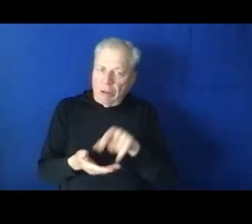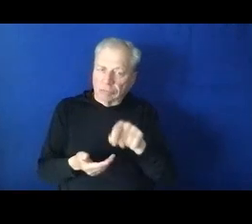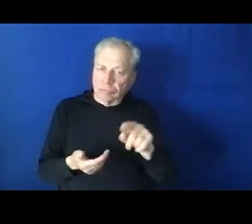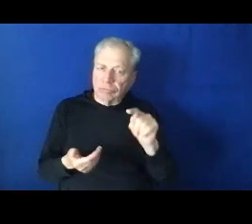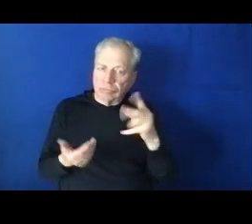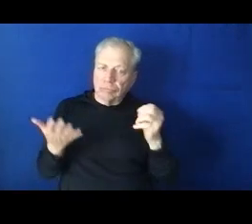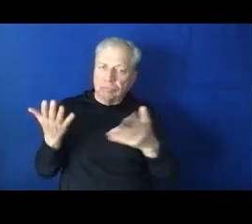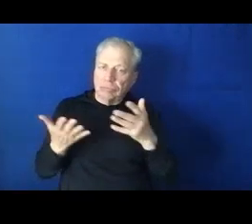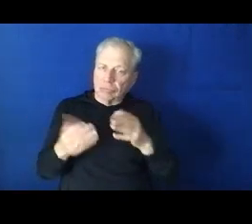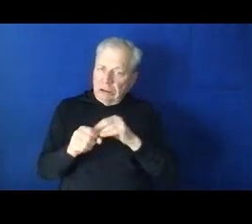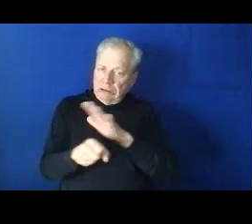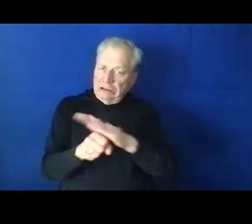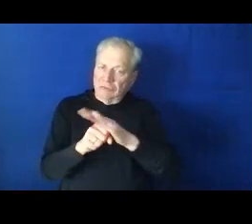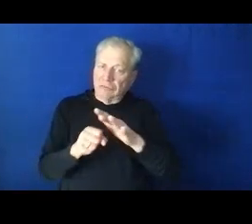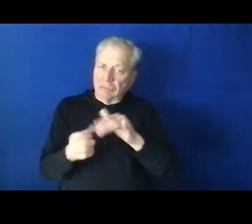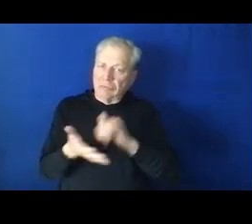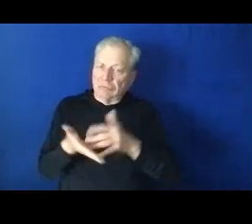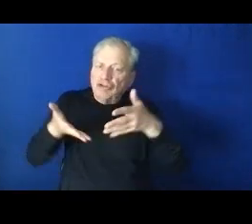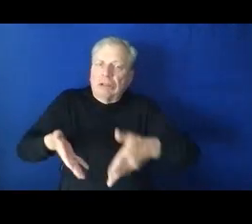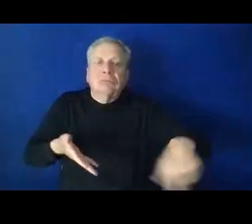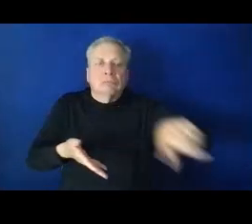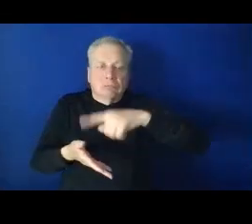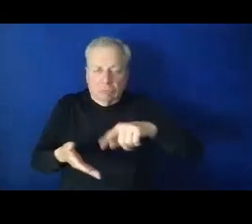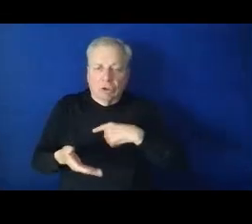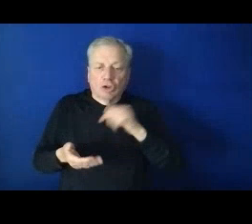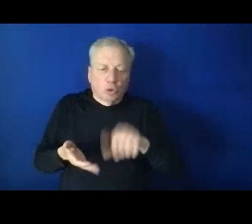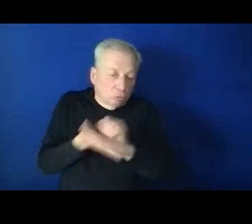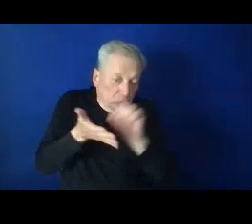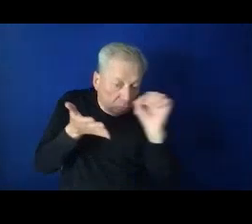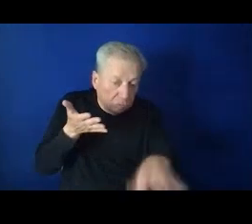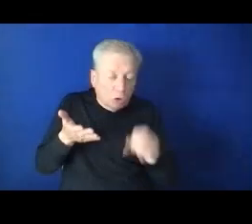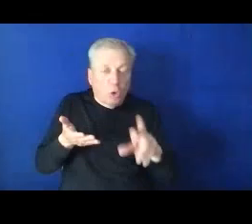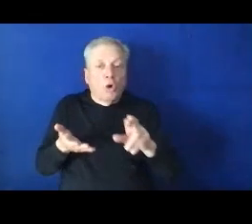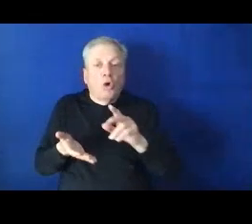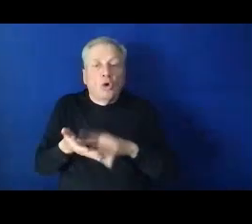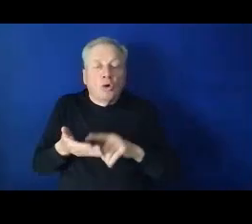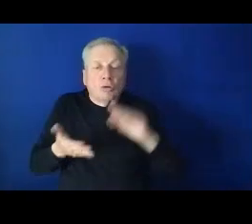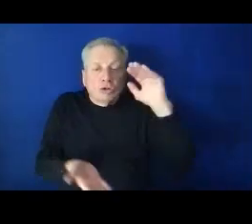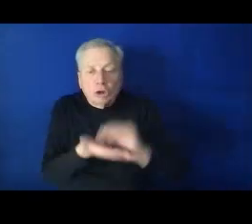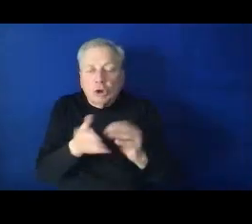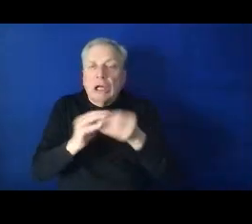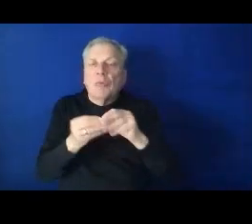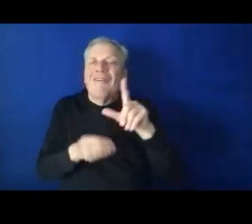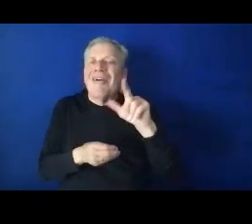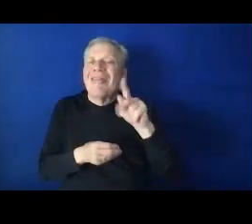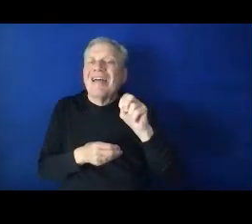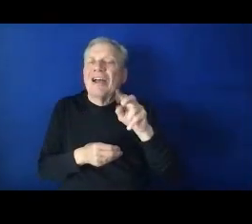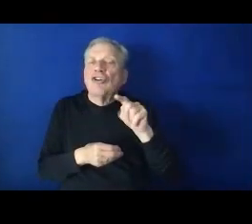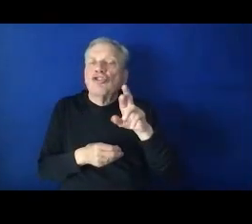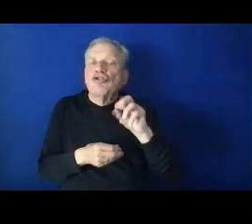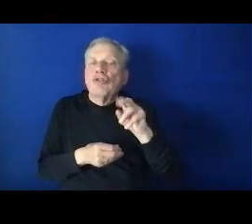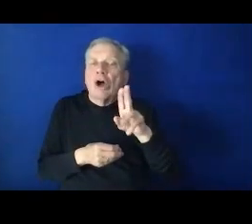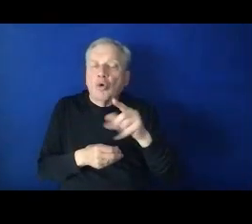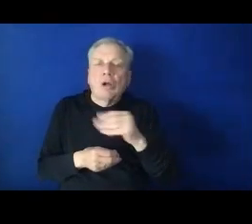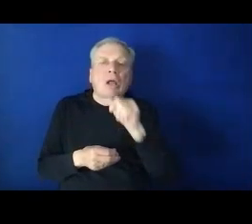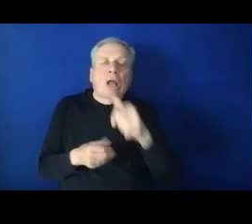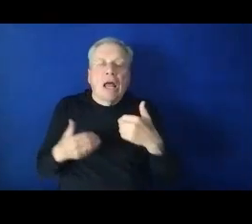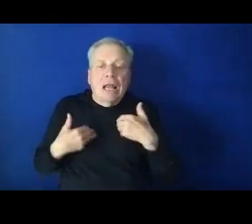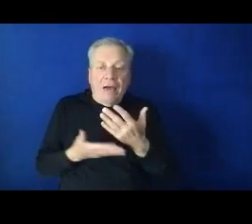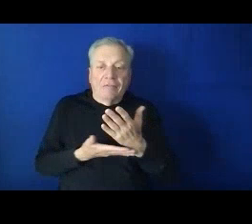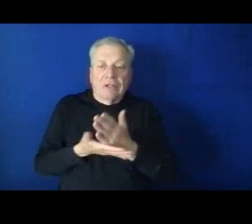being sufficiently aggressive enough to eliminate or reduce and suppress lake trout, at the same time making sure we're not having inadvertent